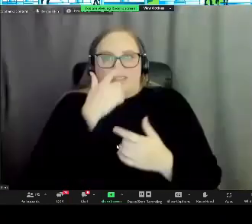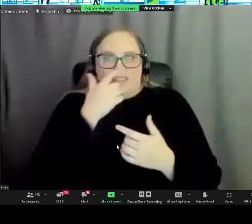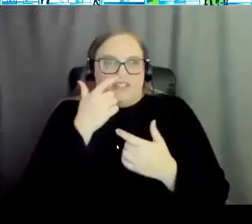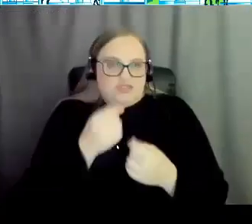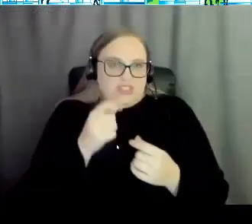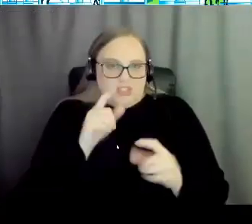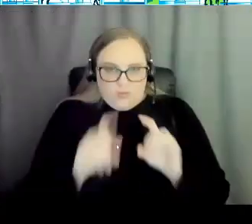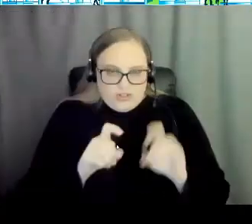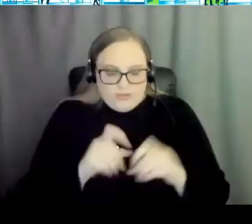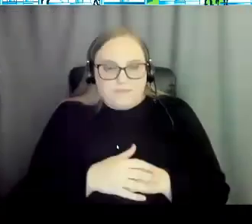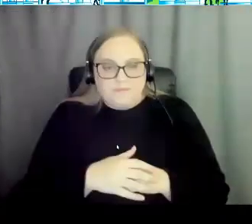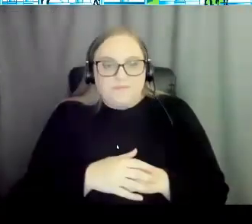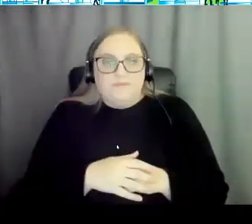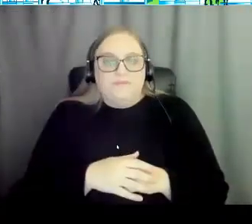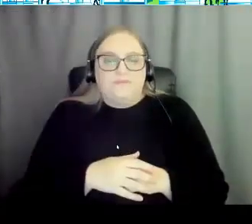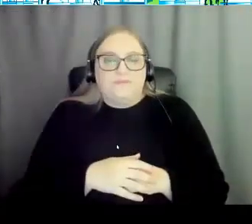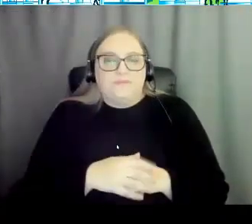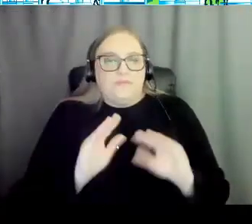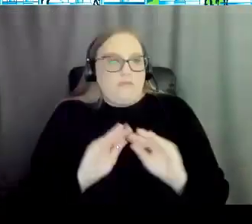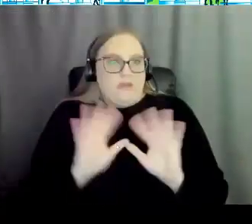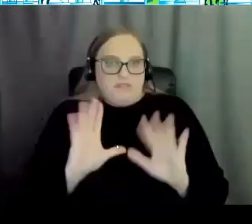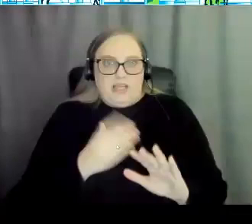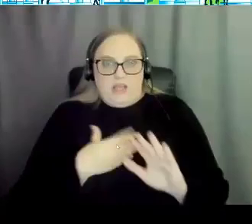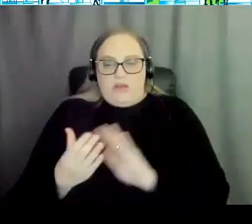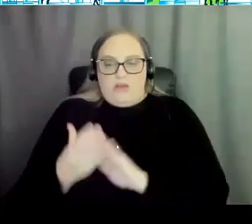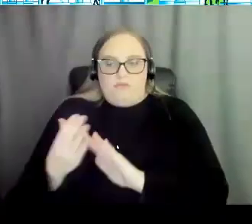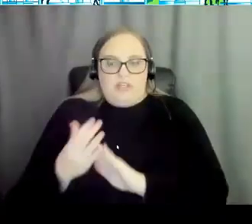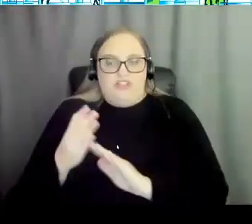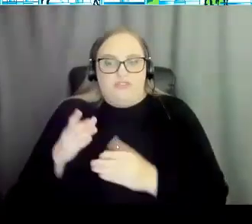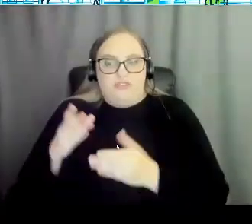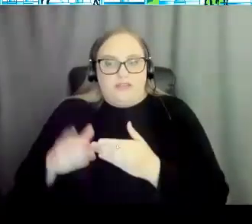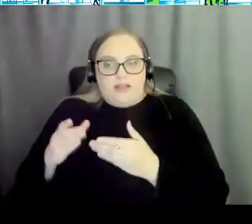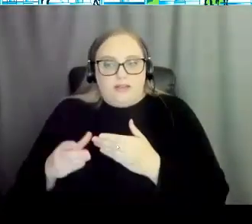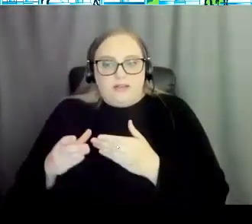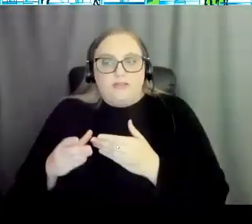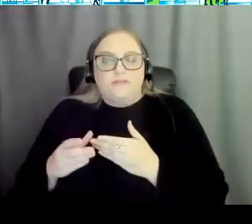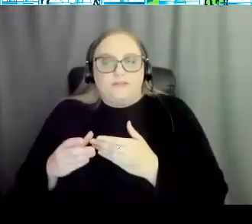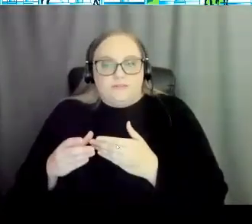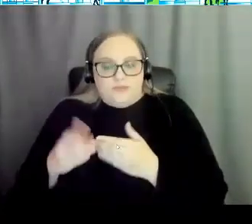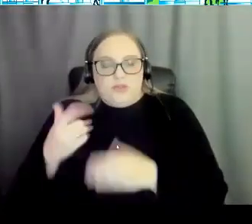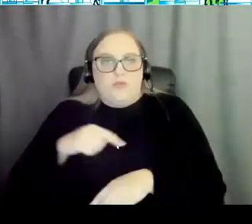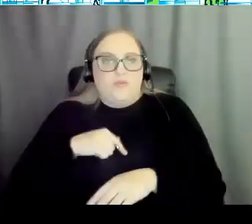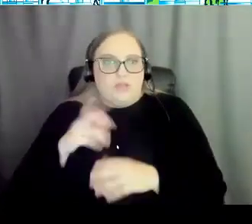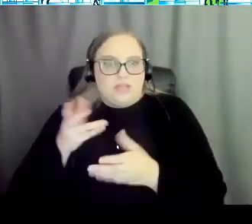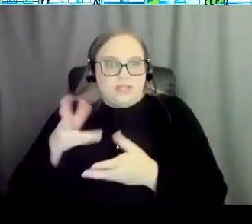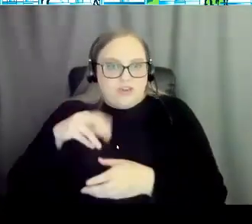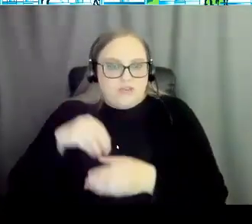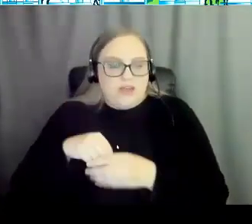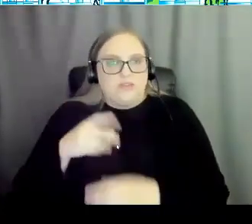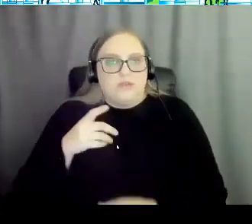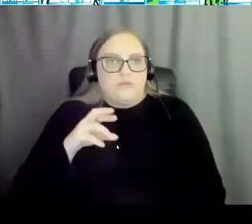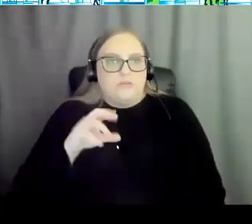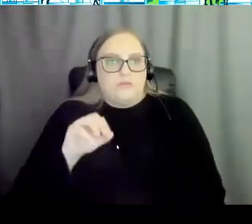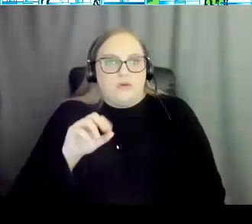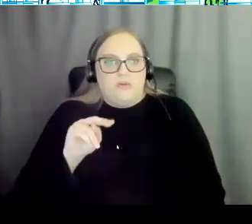Obviously, in our operational side, in parts of our business, we do interact with pro-nuclear